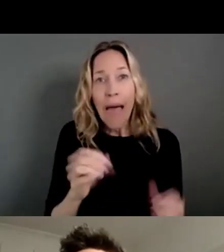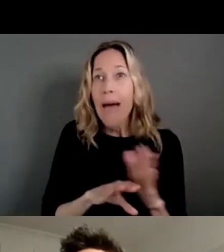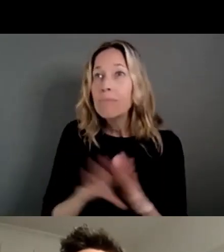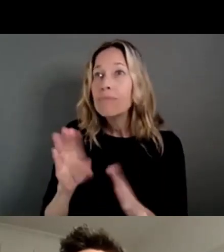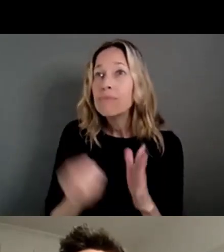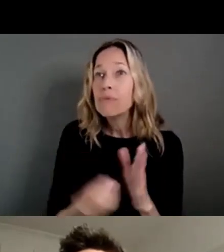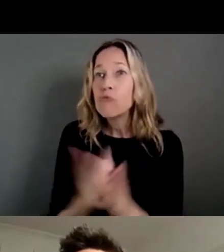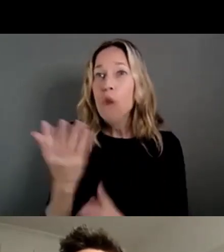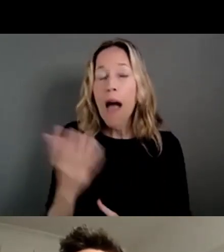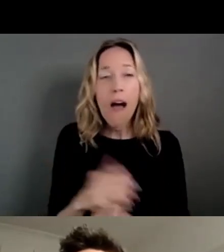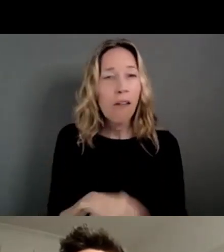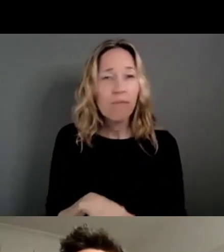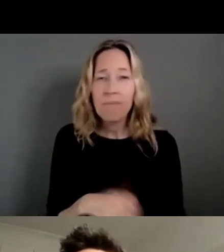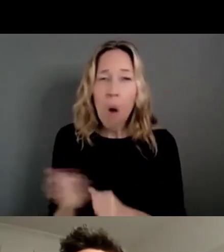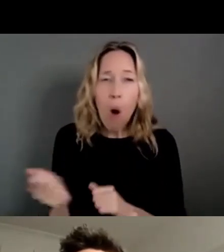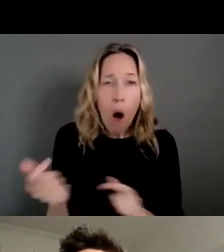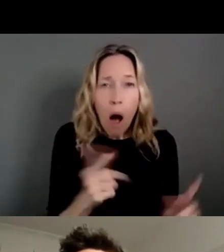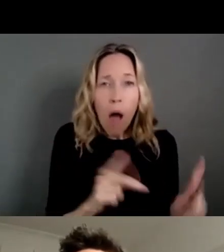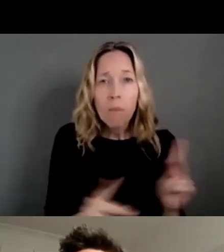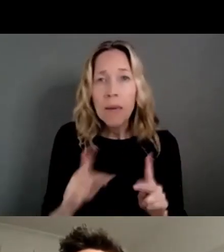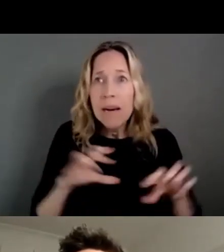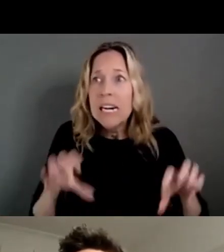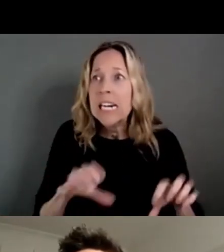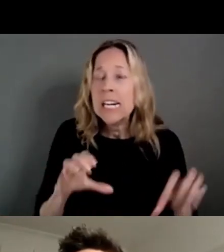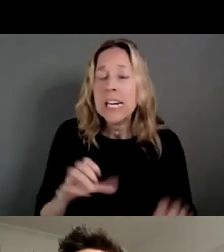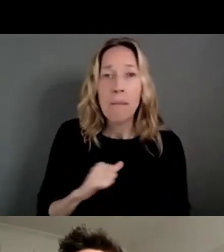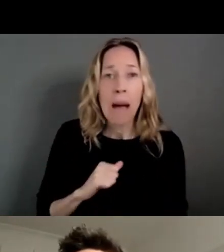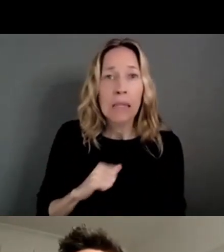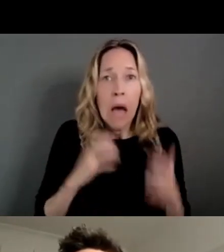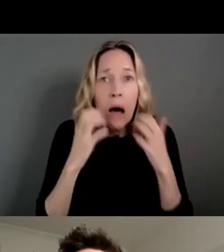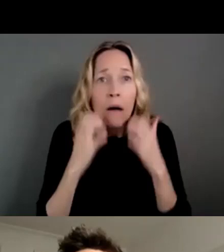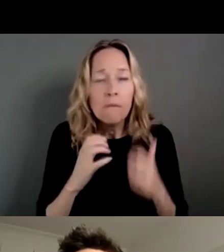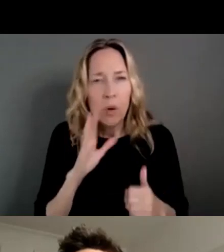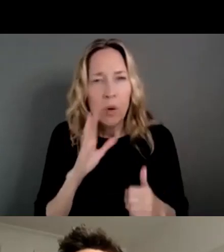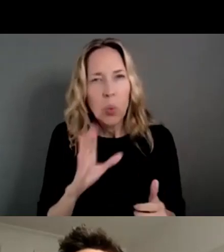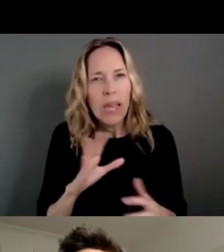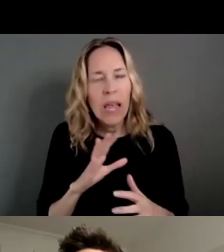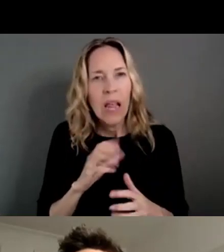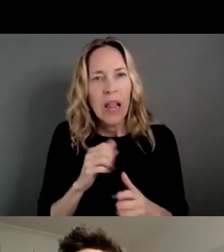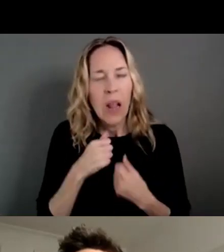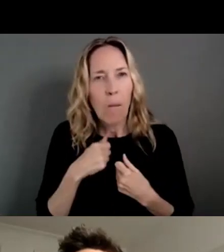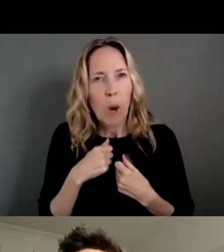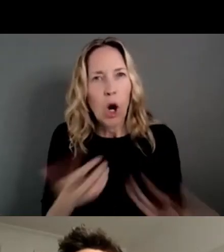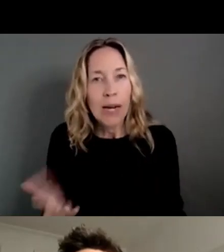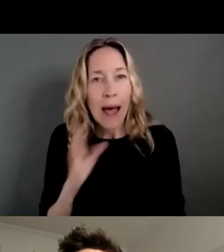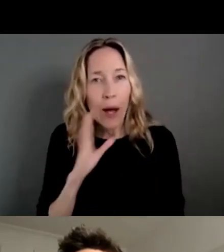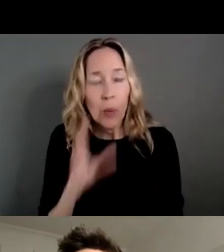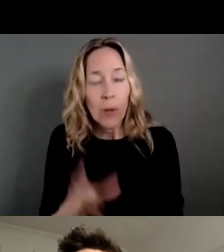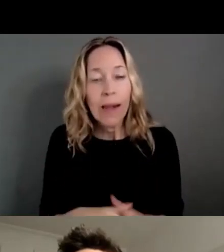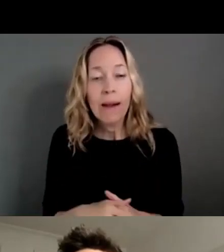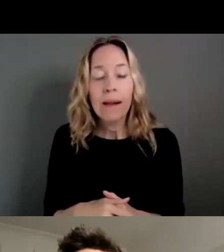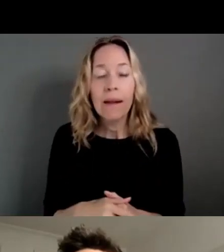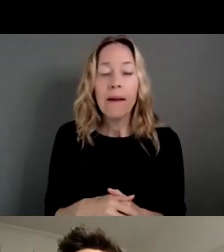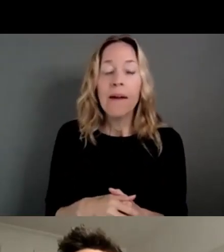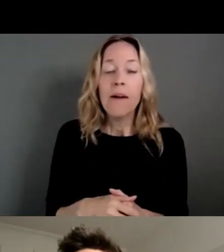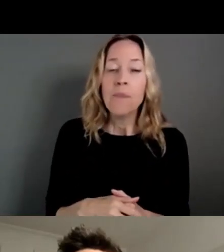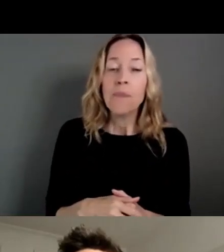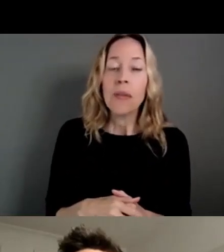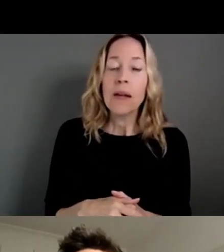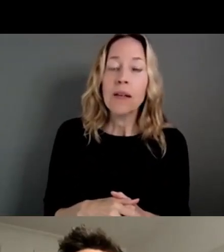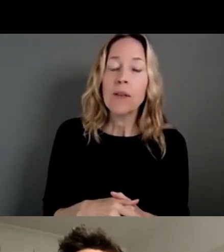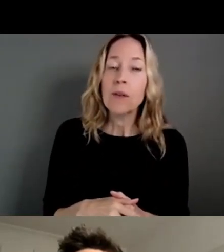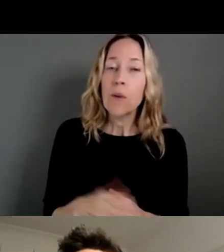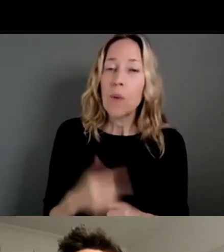really taken that to heart in how I think about what I do in my business. So while I totally agree